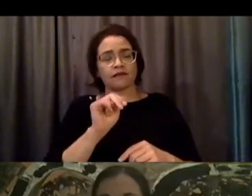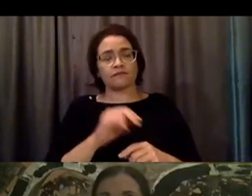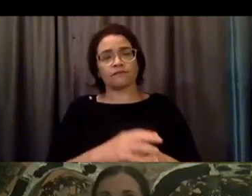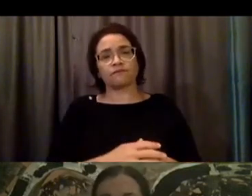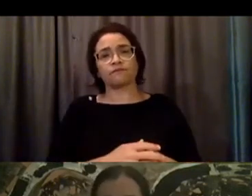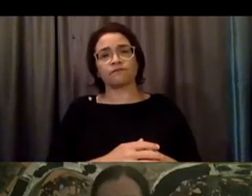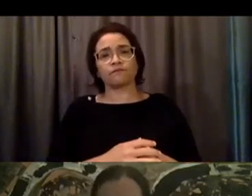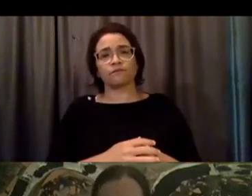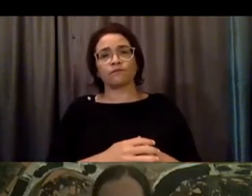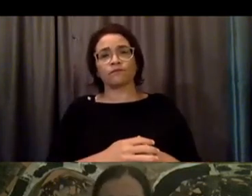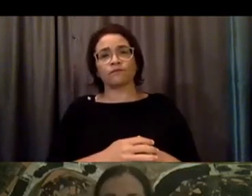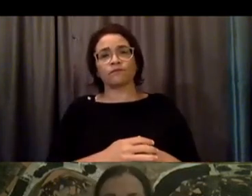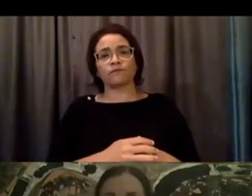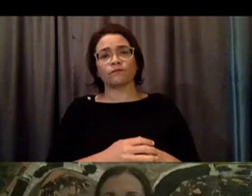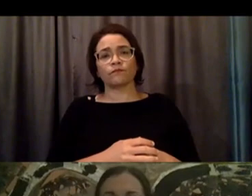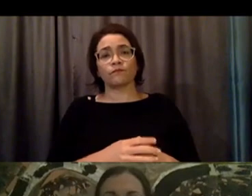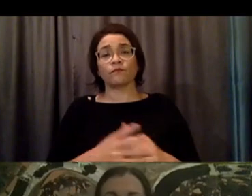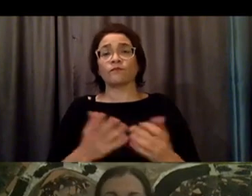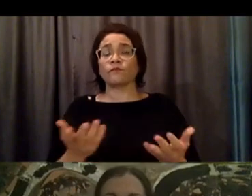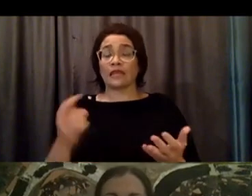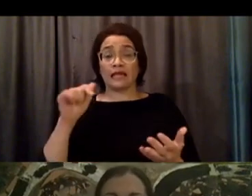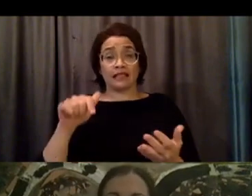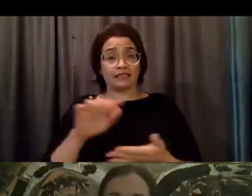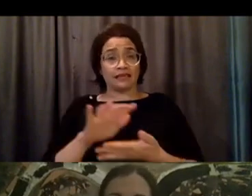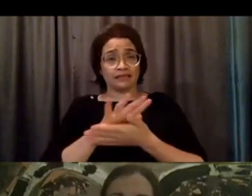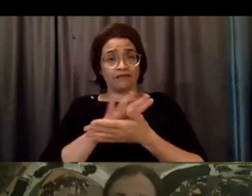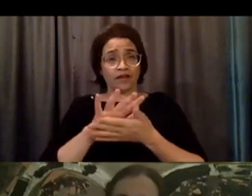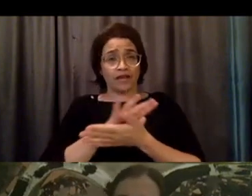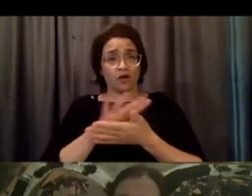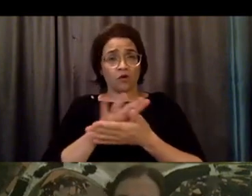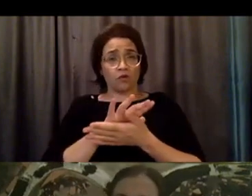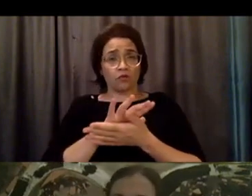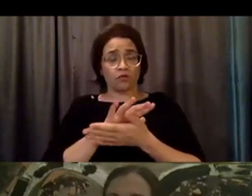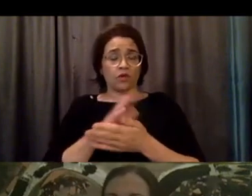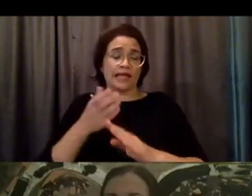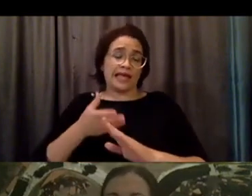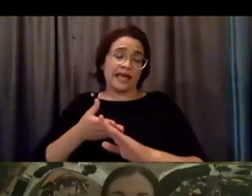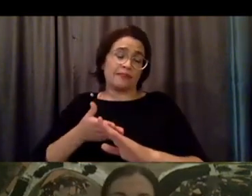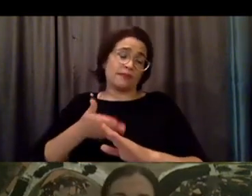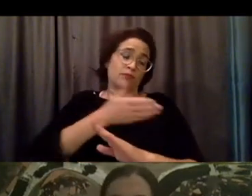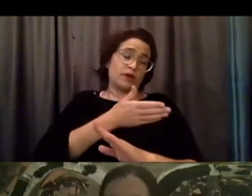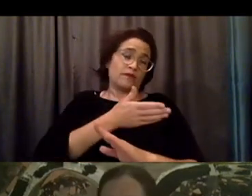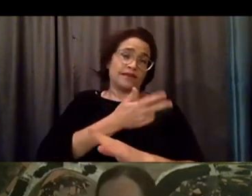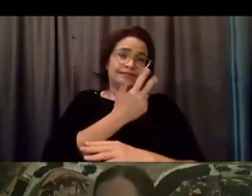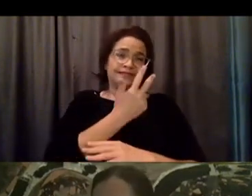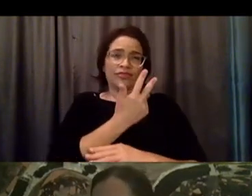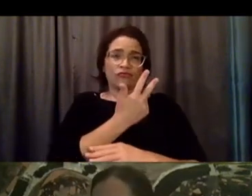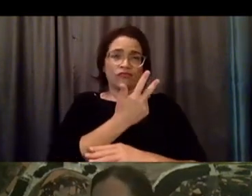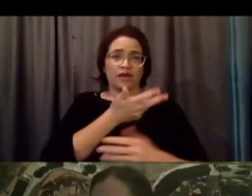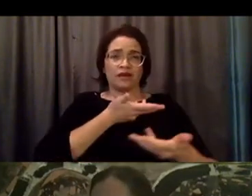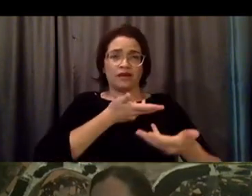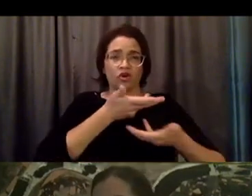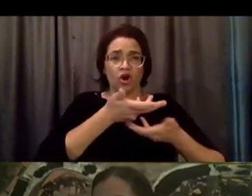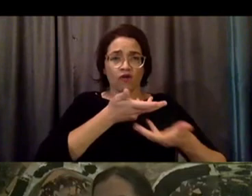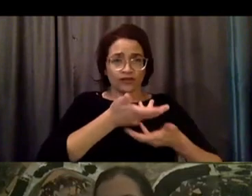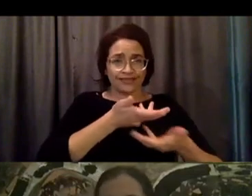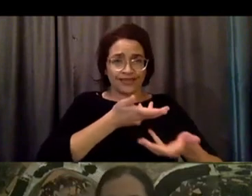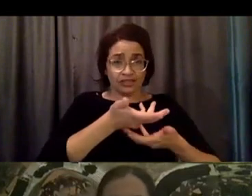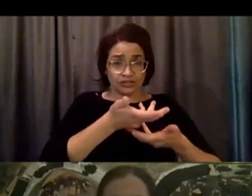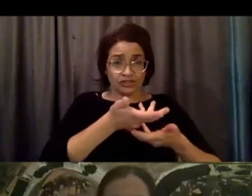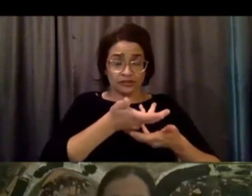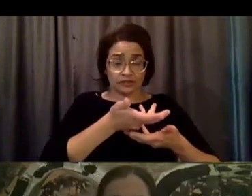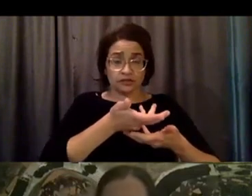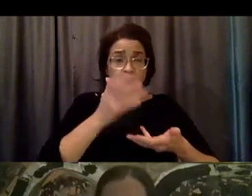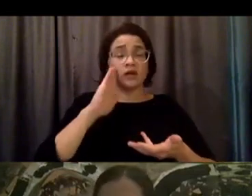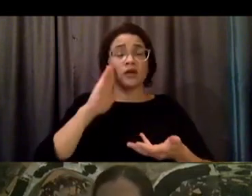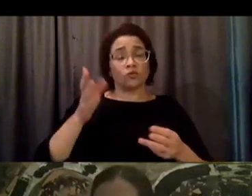again, this video, as well as the previous three conversations from other communities, will be posted to the